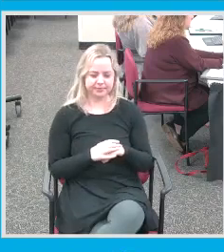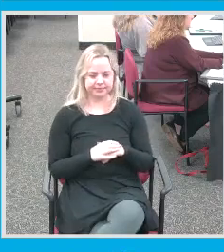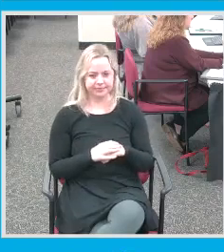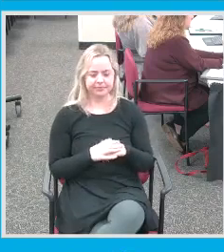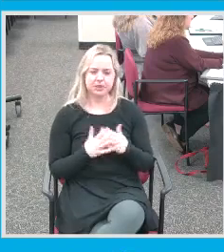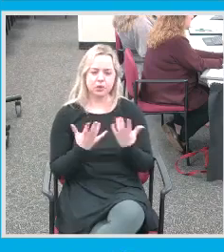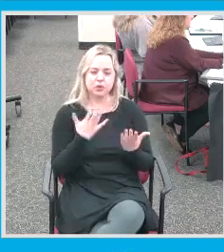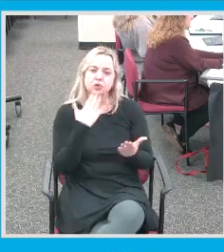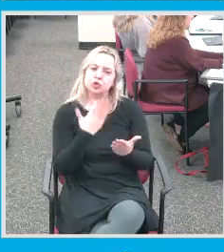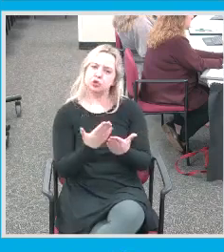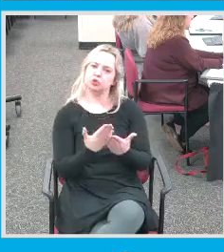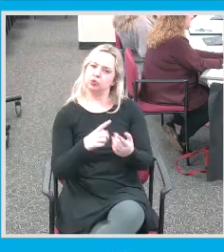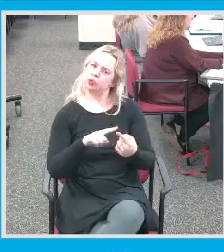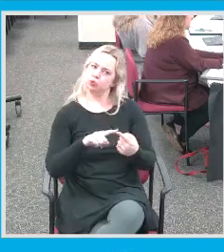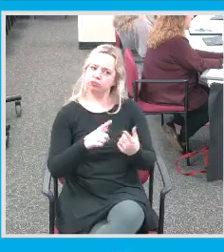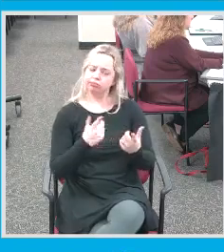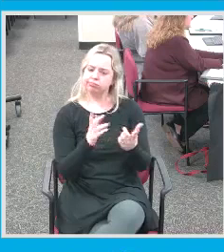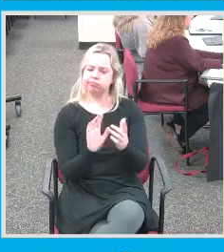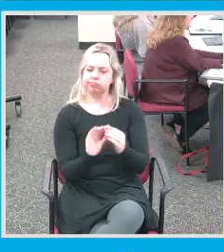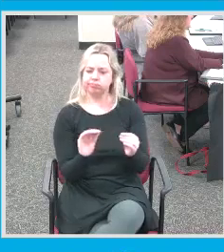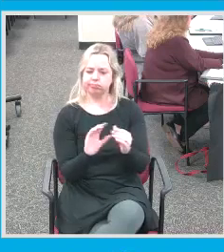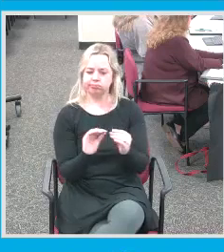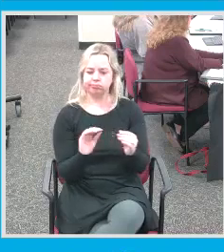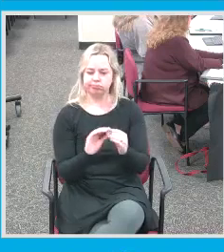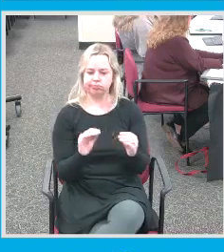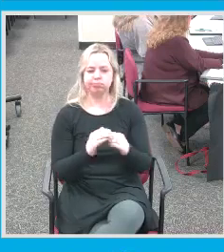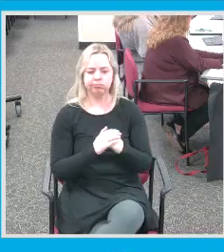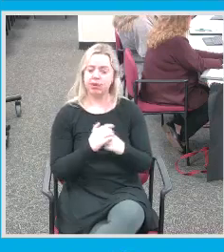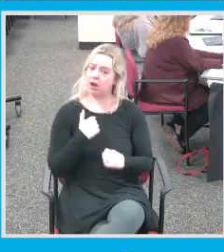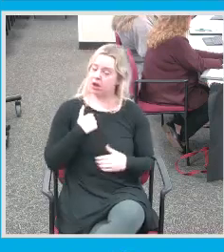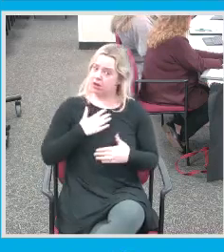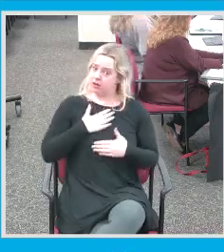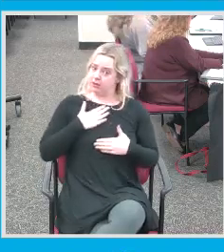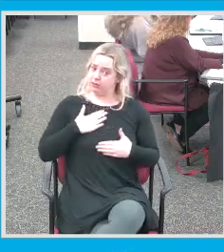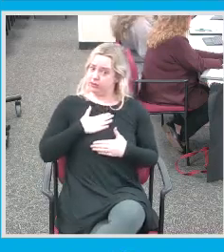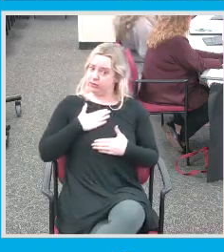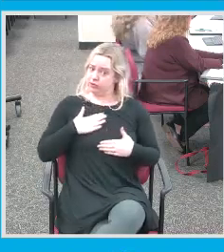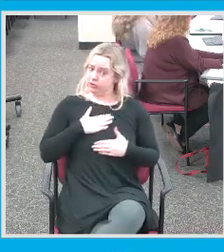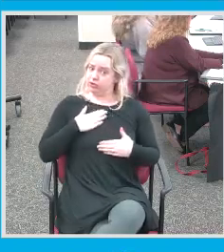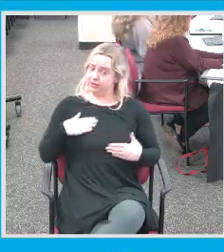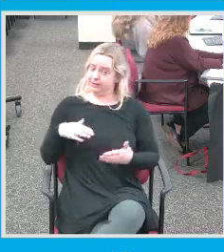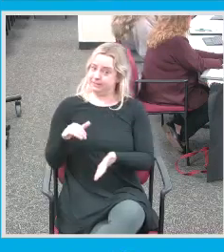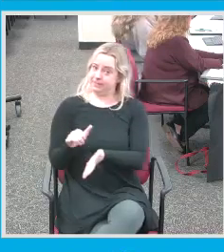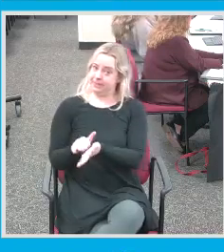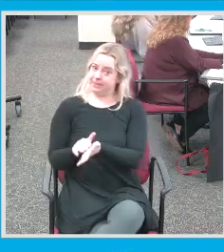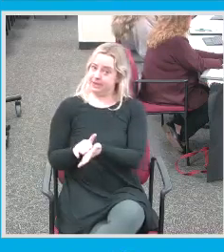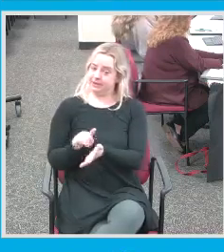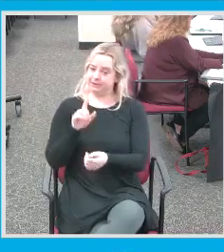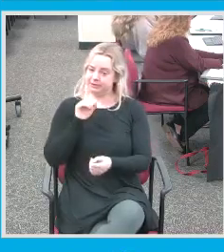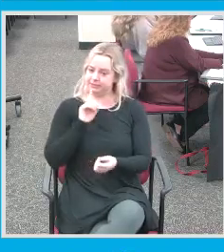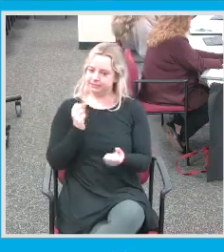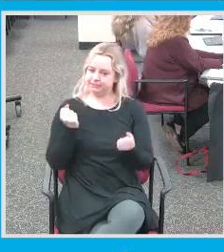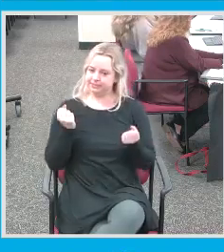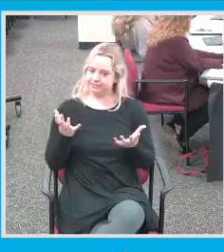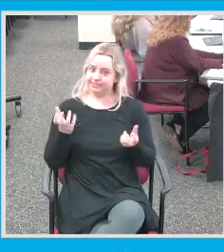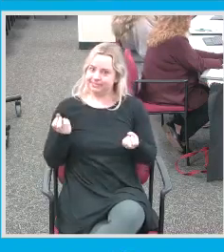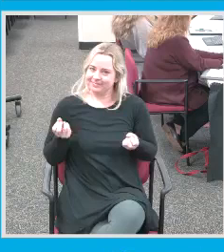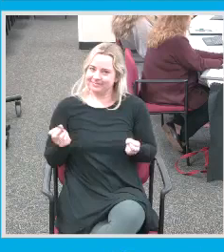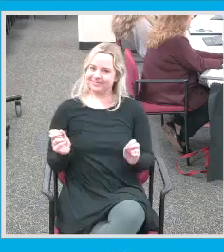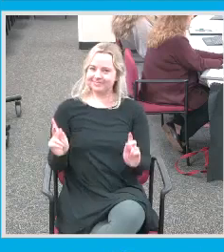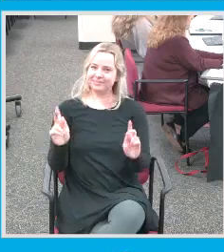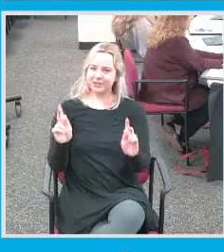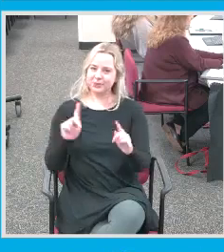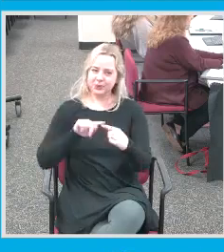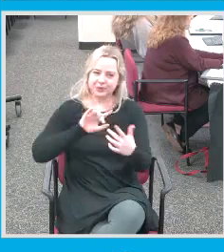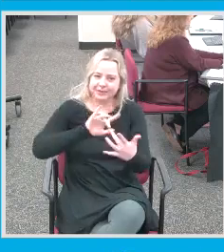on it and tell the truth. And I appreciate that. And there are a lot of opportunities to connect with various organizations